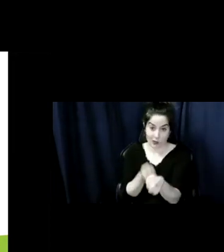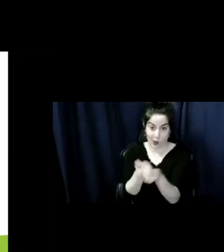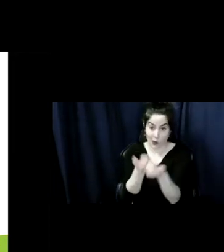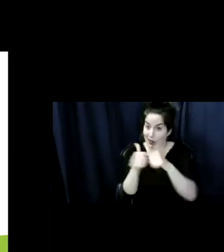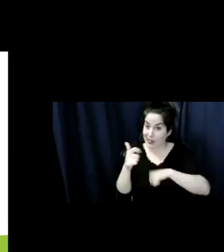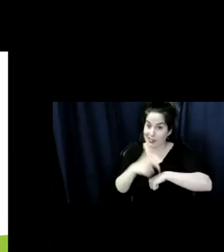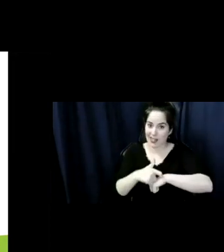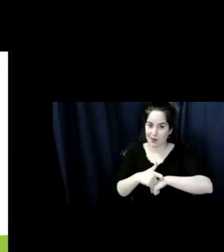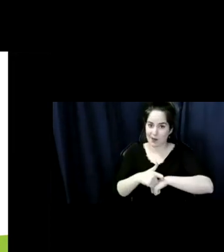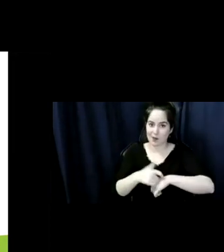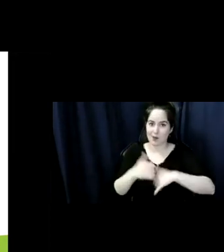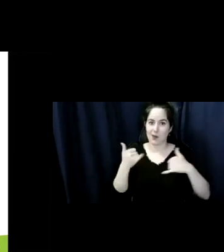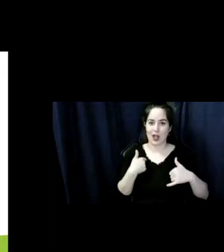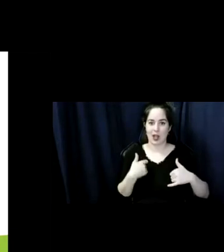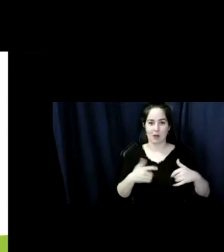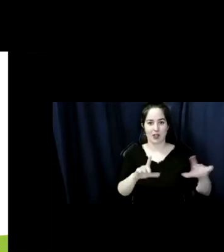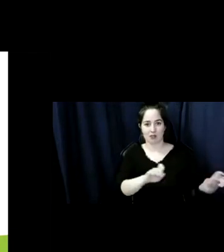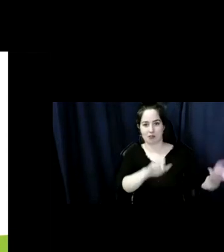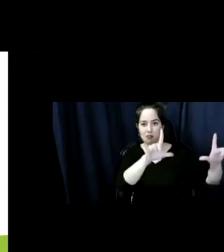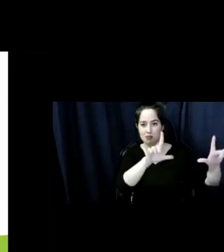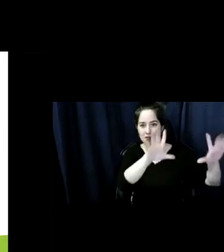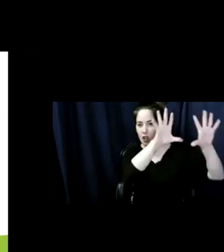stop that screen share,